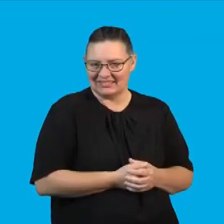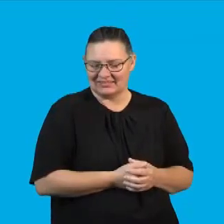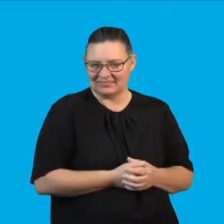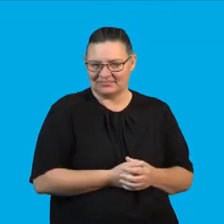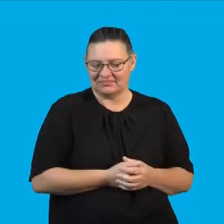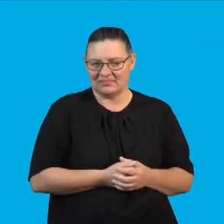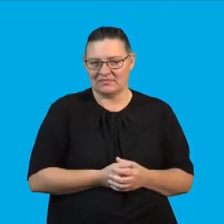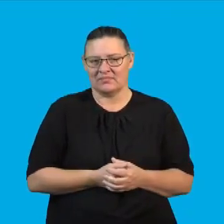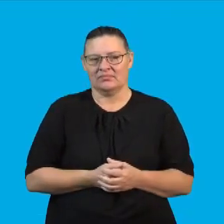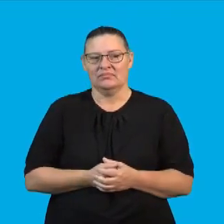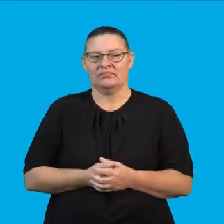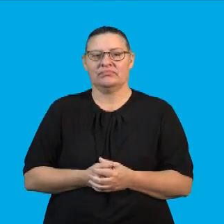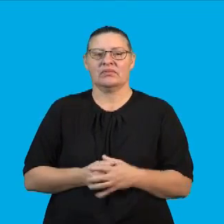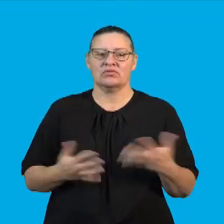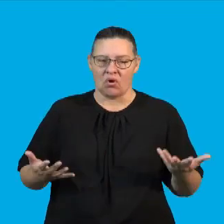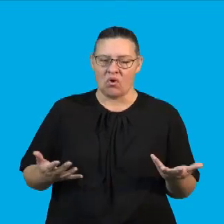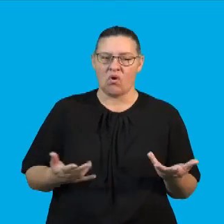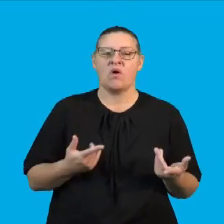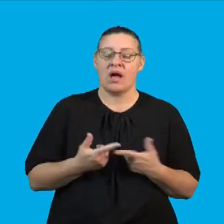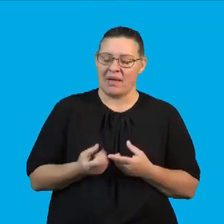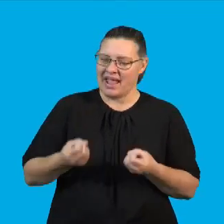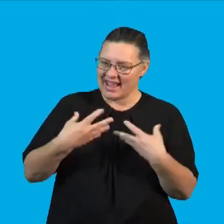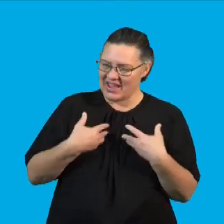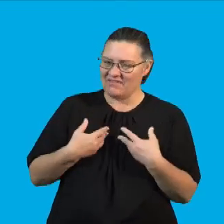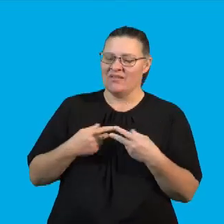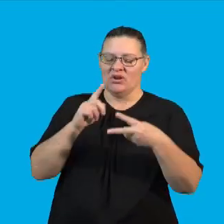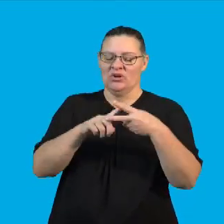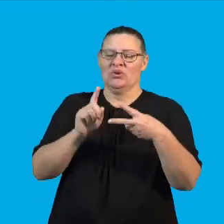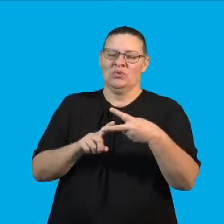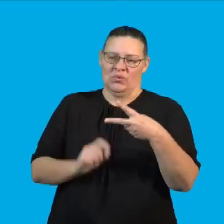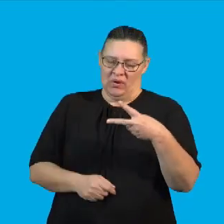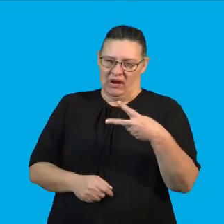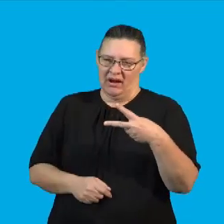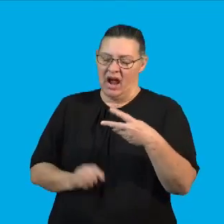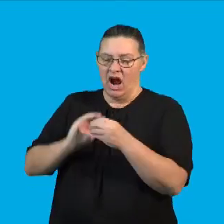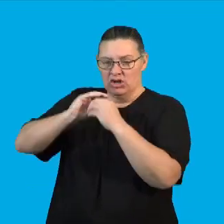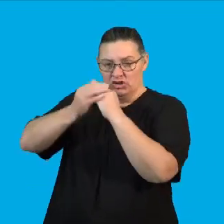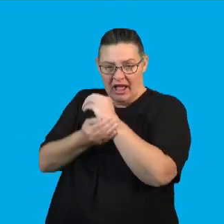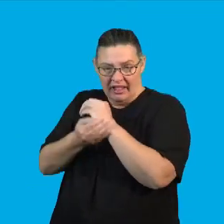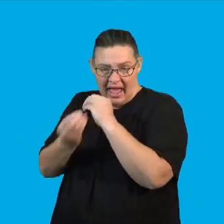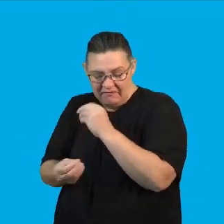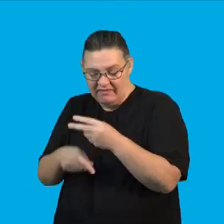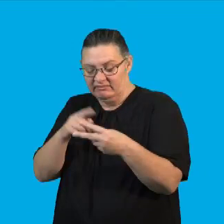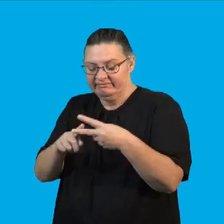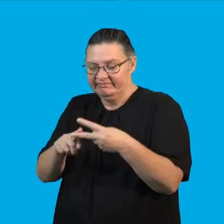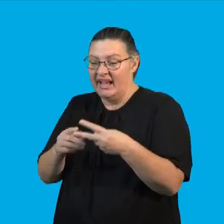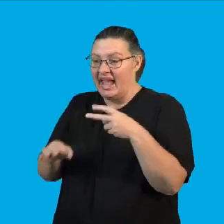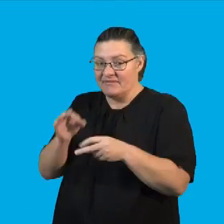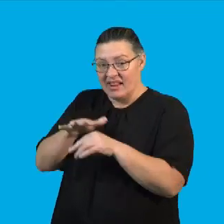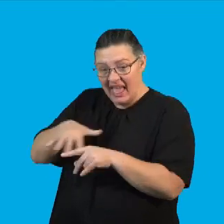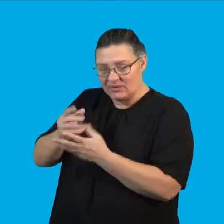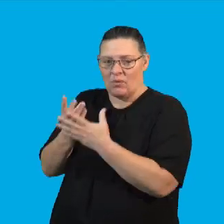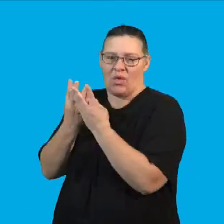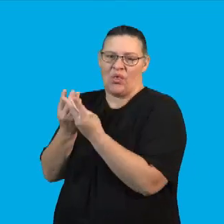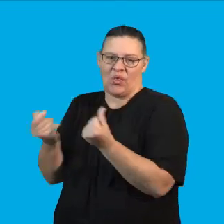what will happen? They will dry out. So can you see? You have given us you have identified the explanation,